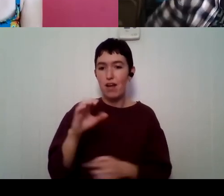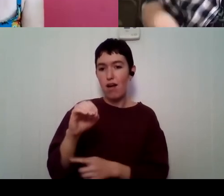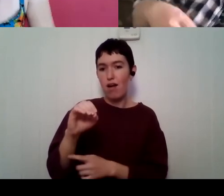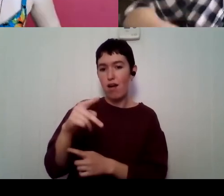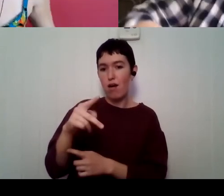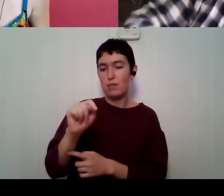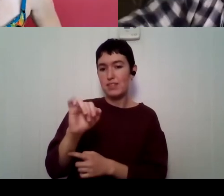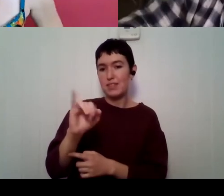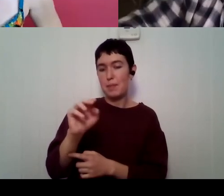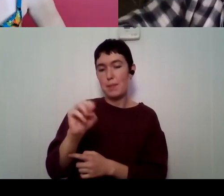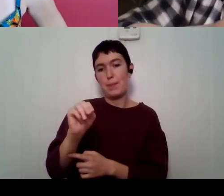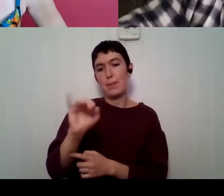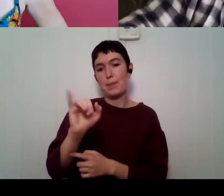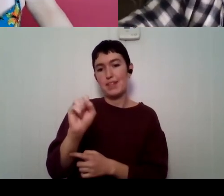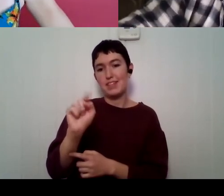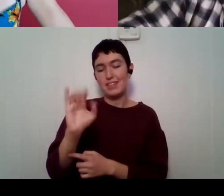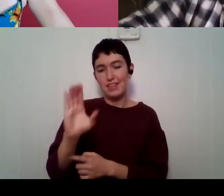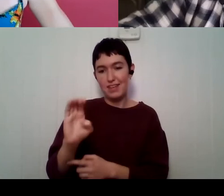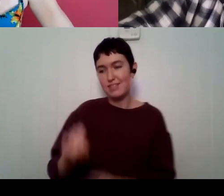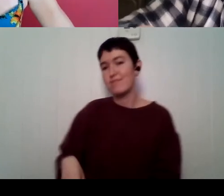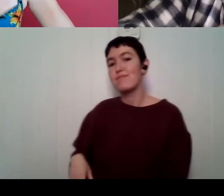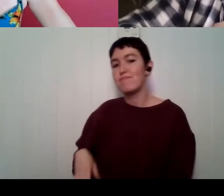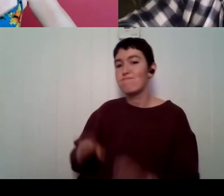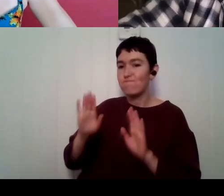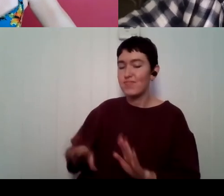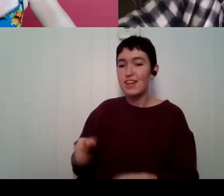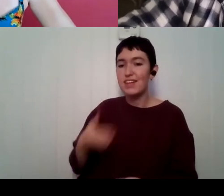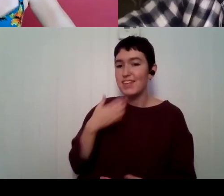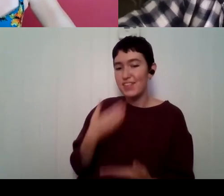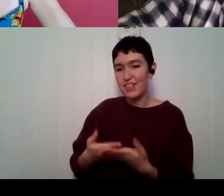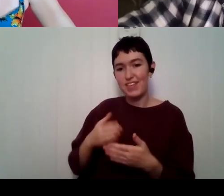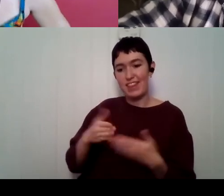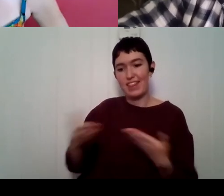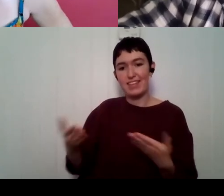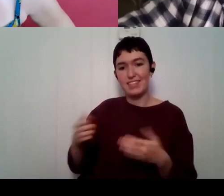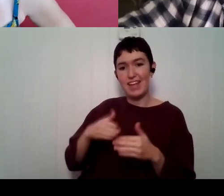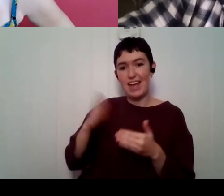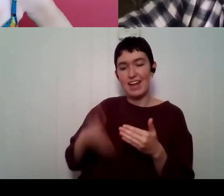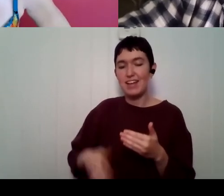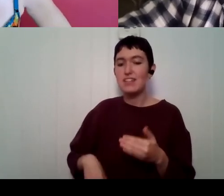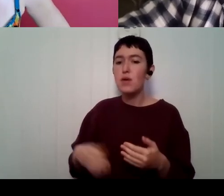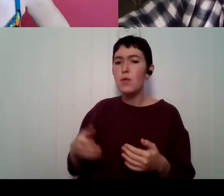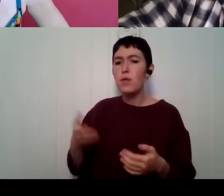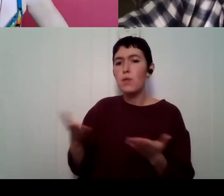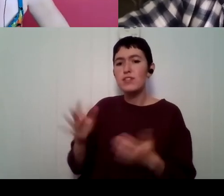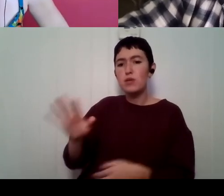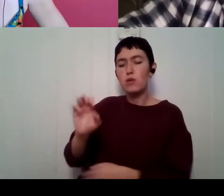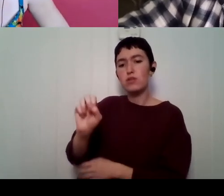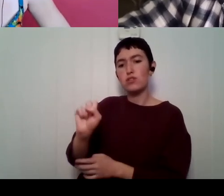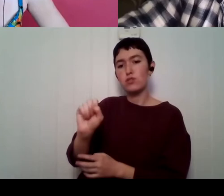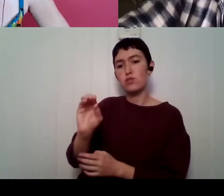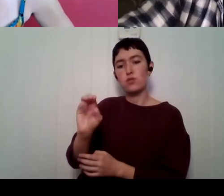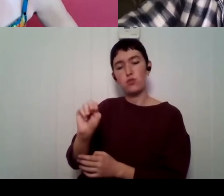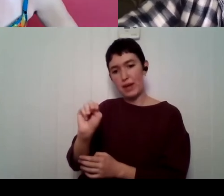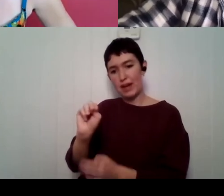Good thing to end on. Where can we find you on social media? Do you have anything else that you'd like to share with us before we wrap up? Sure. You can find me